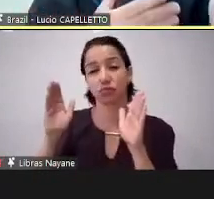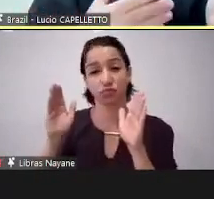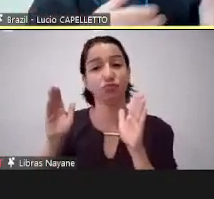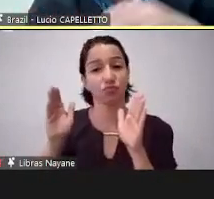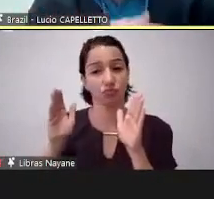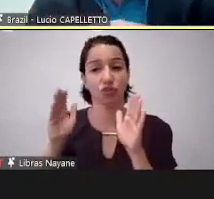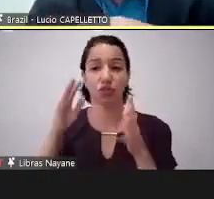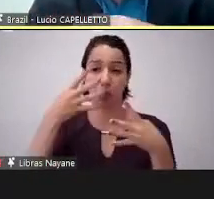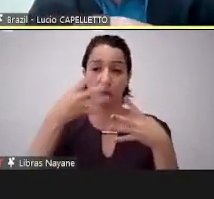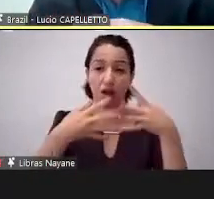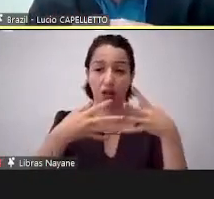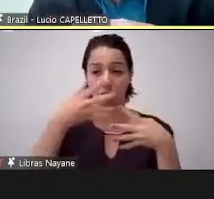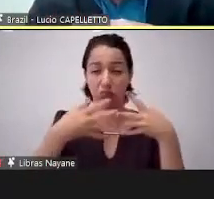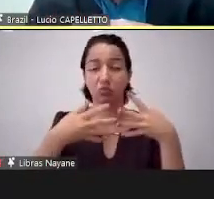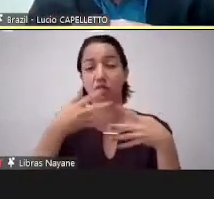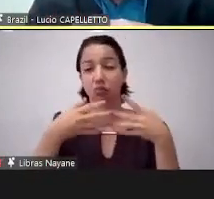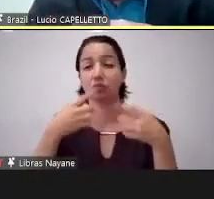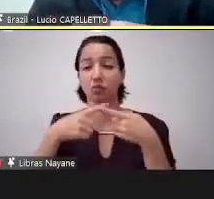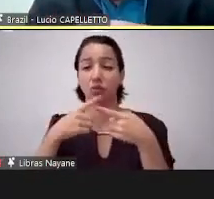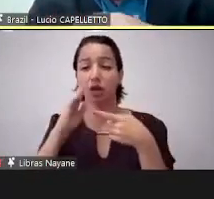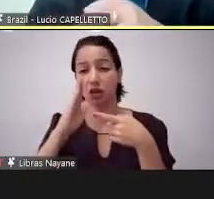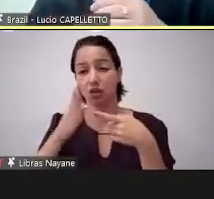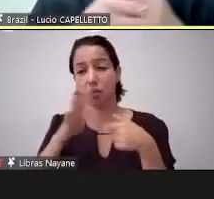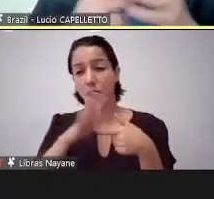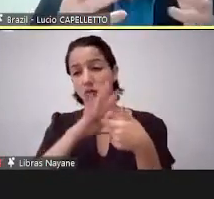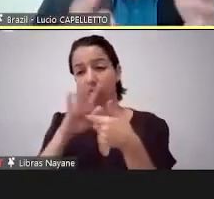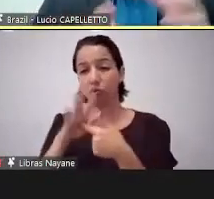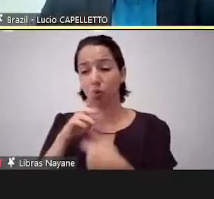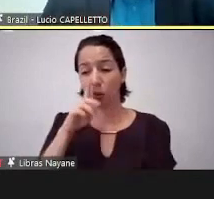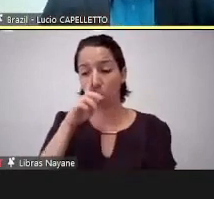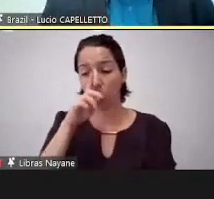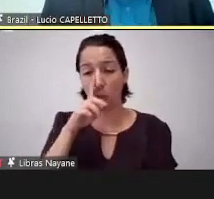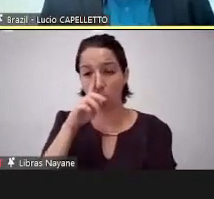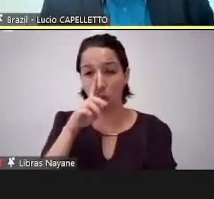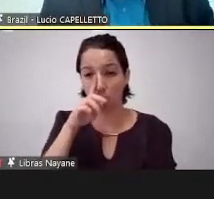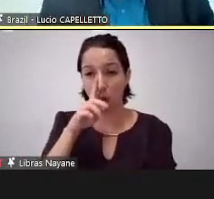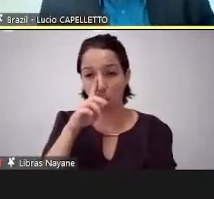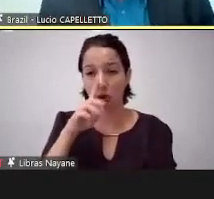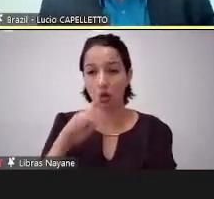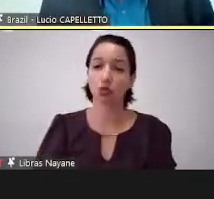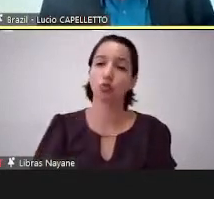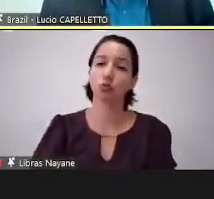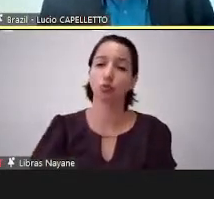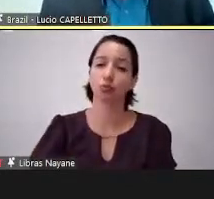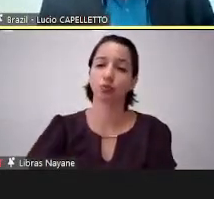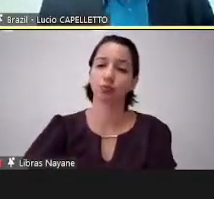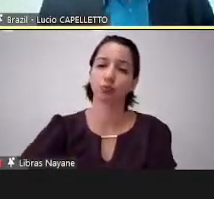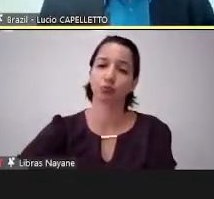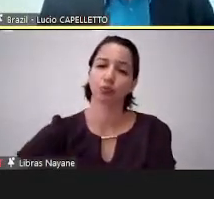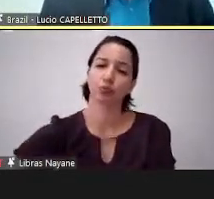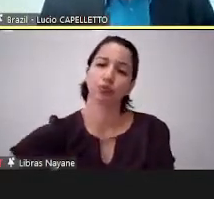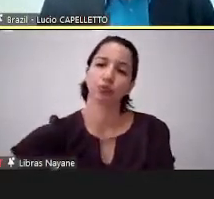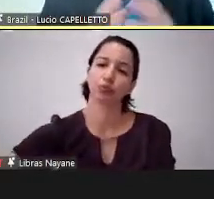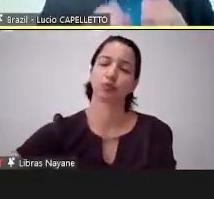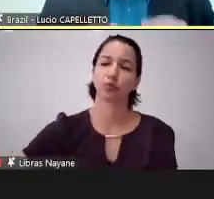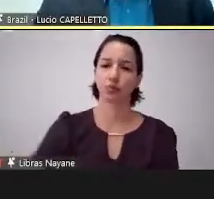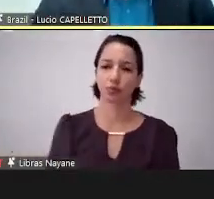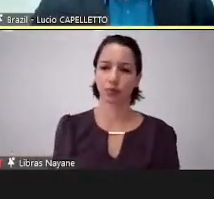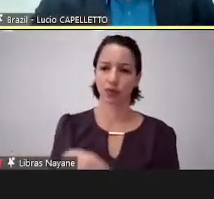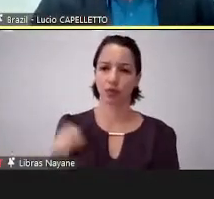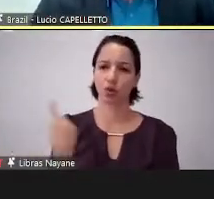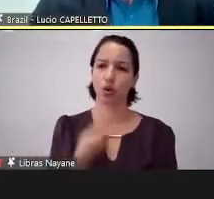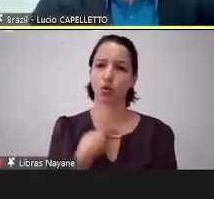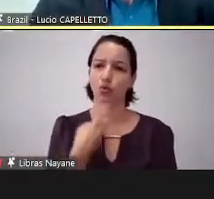they are closed, they are open, are more complex due to the risks. And all of this takes us to